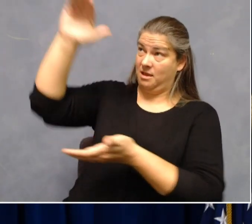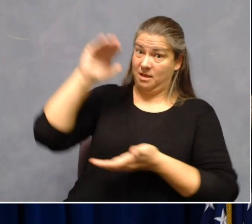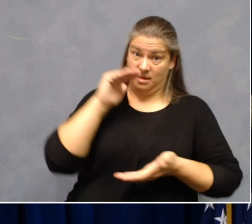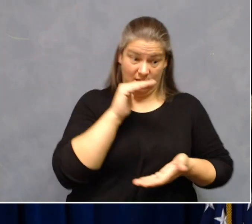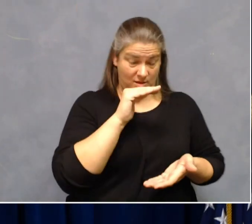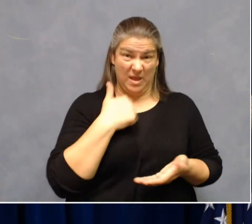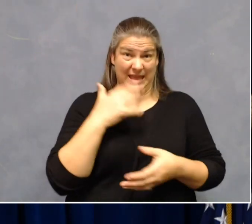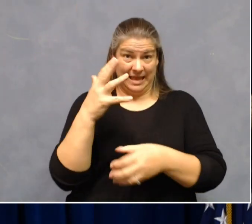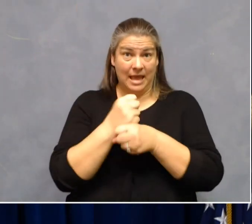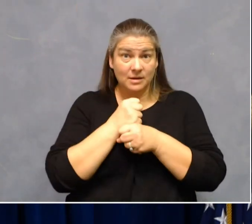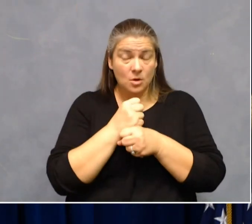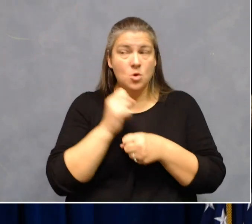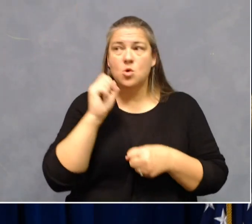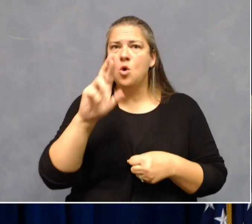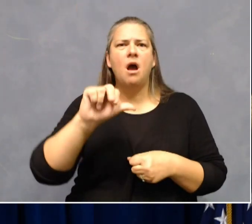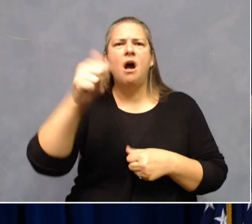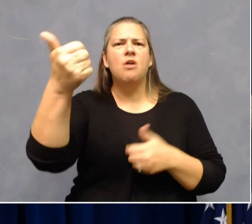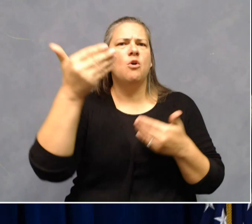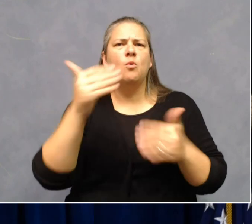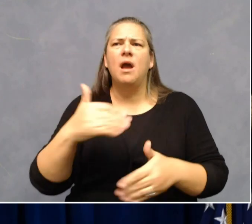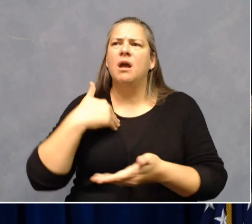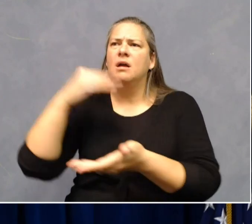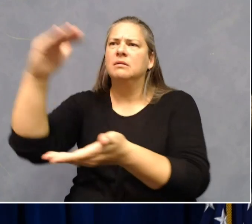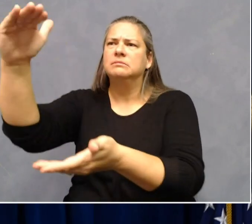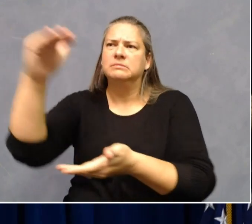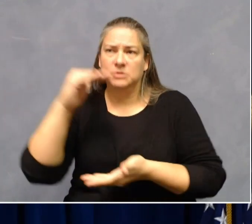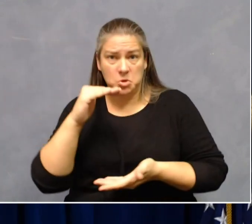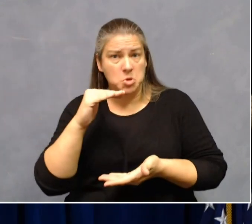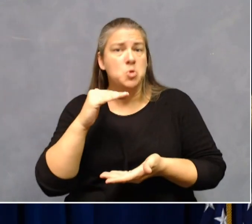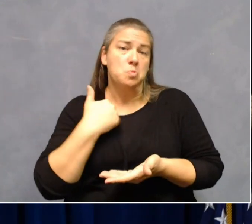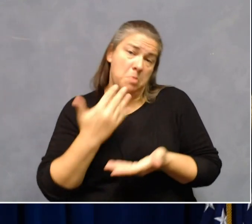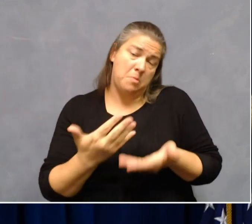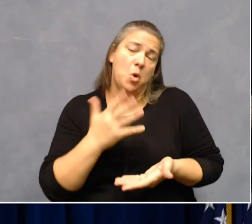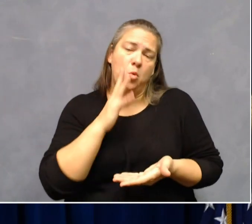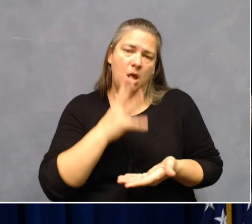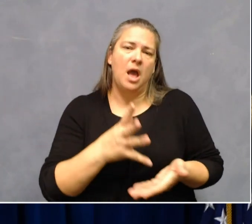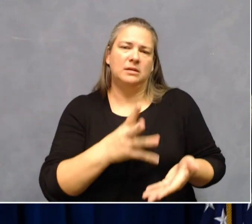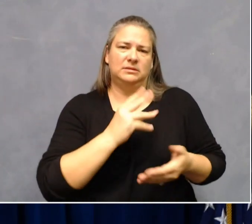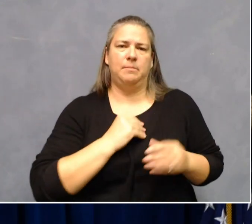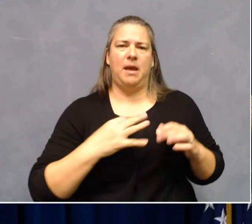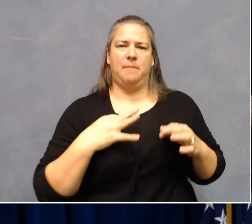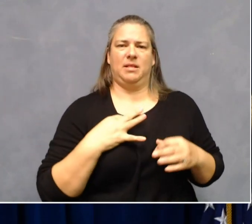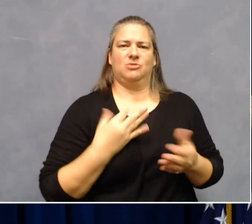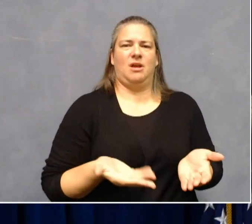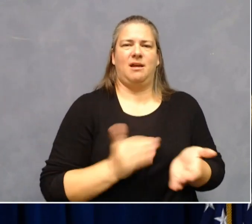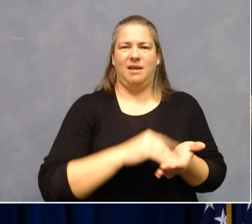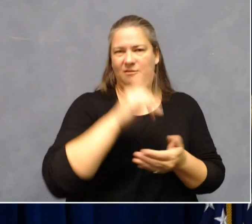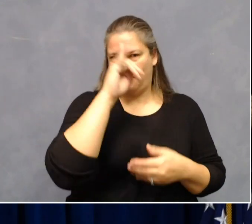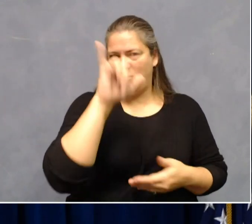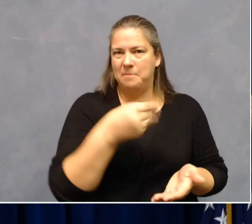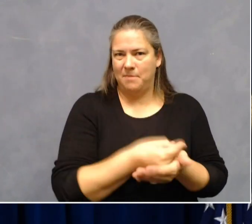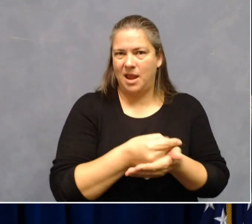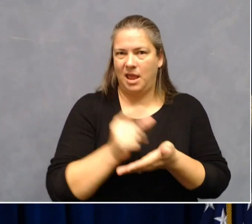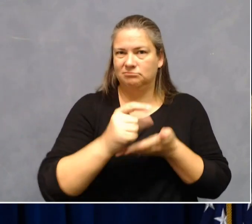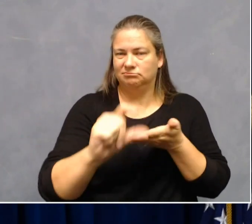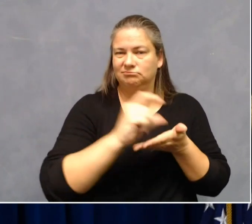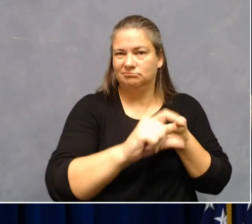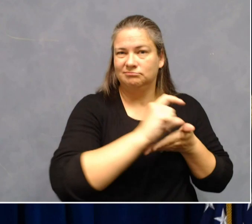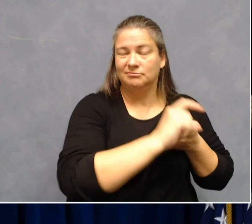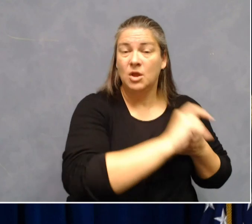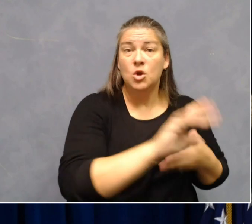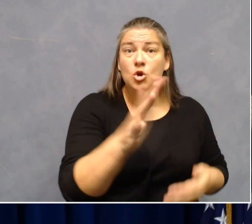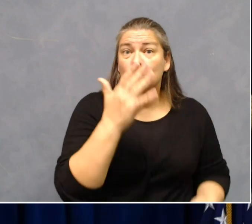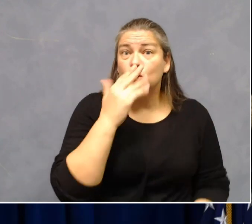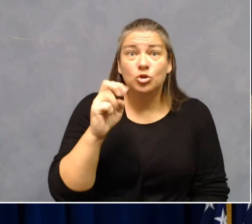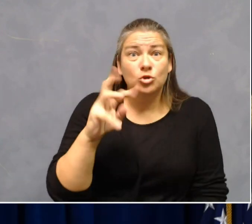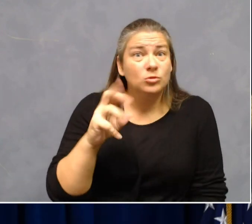it through other sources, we may well be taking applications again. The good news in this is it looks like we're